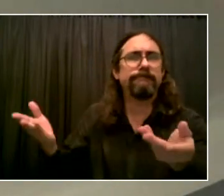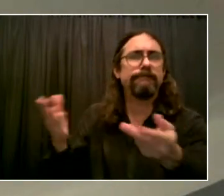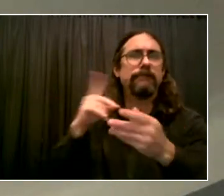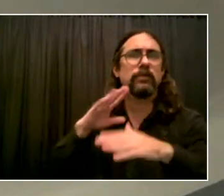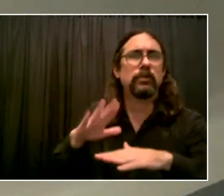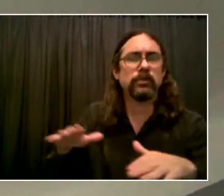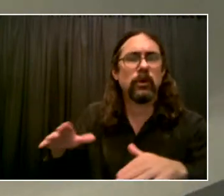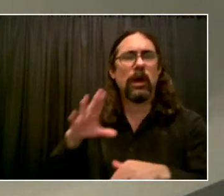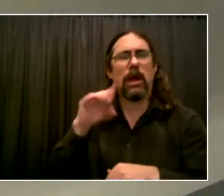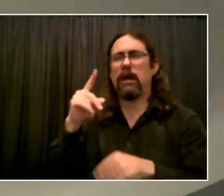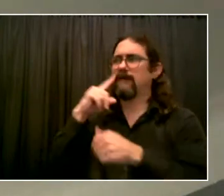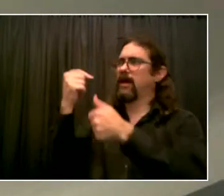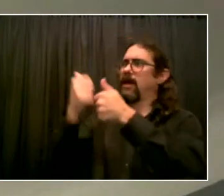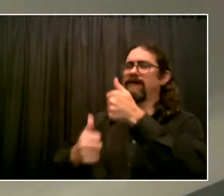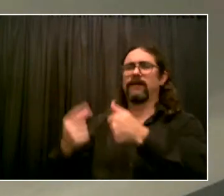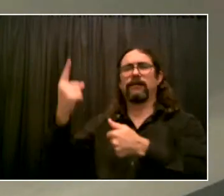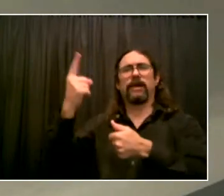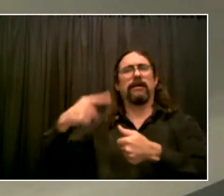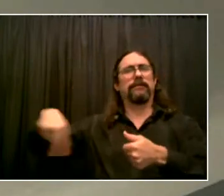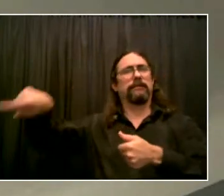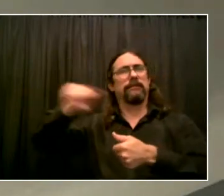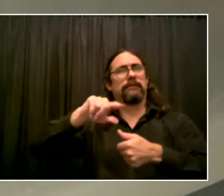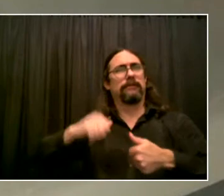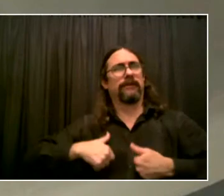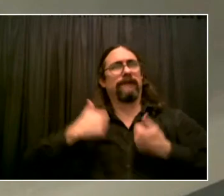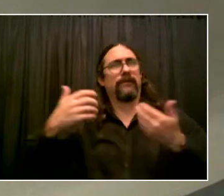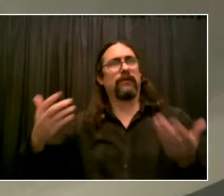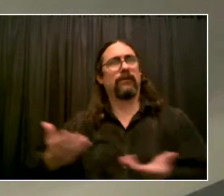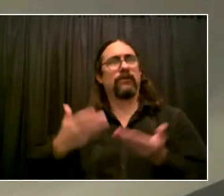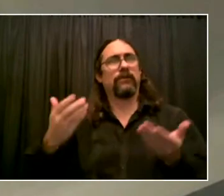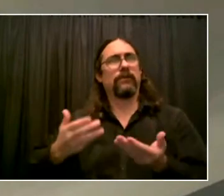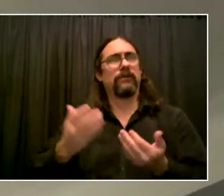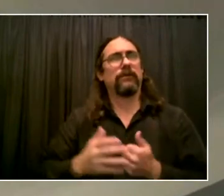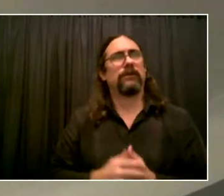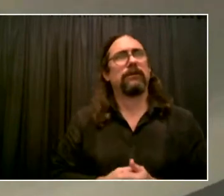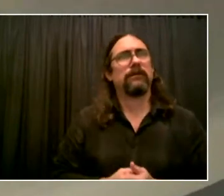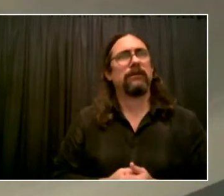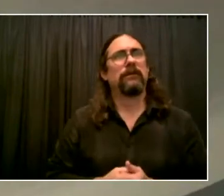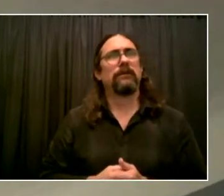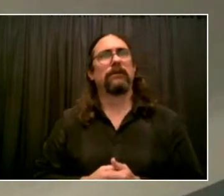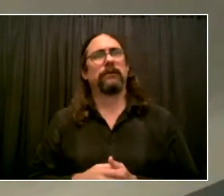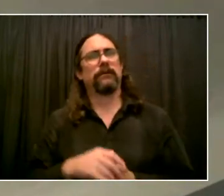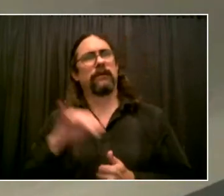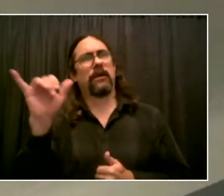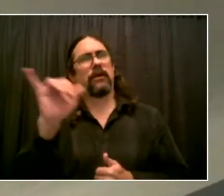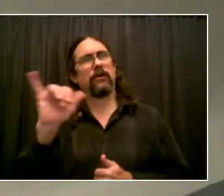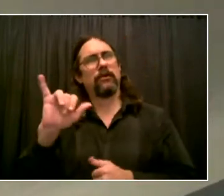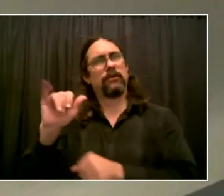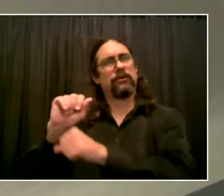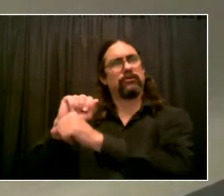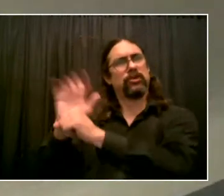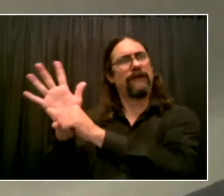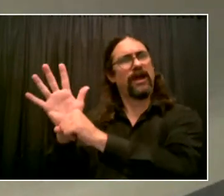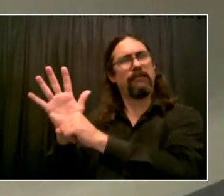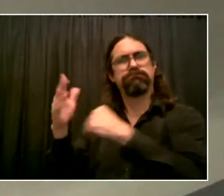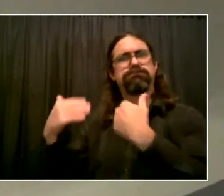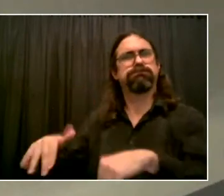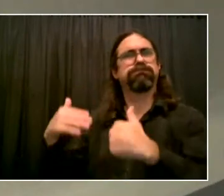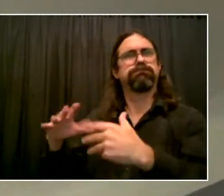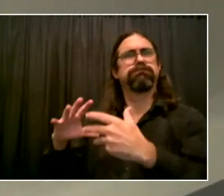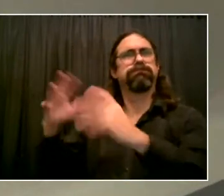this COVID-19 virus, and we did it by working together. And we are continuing to work